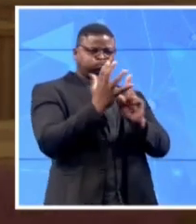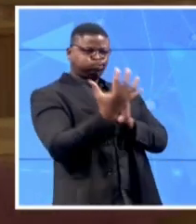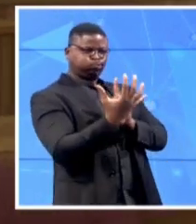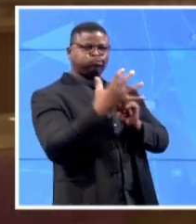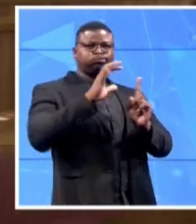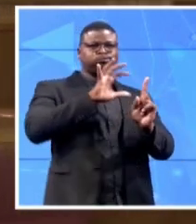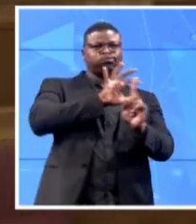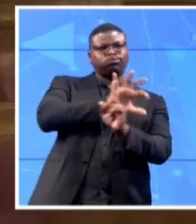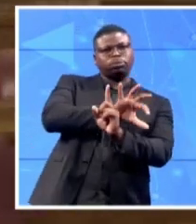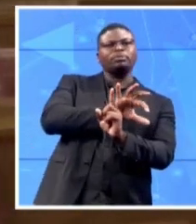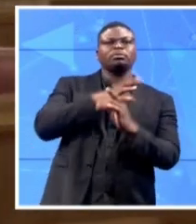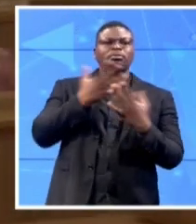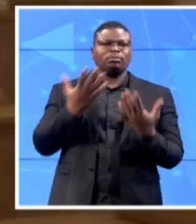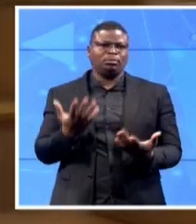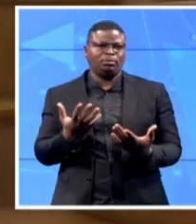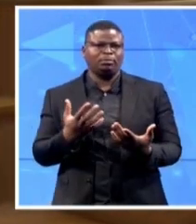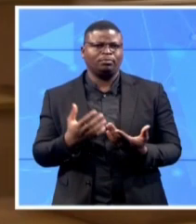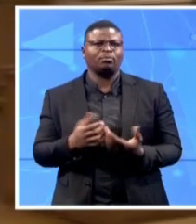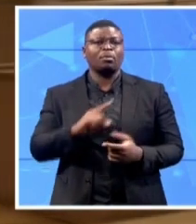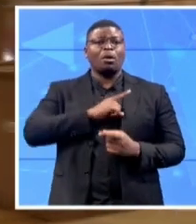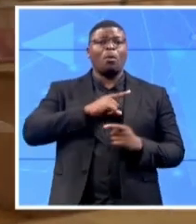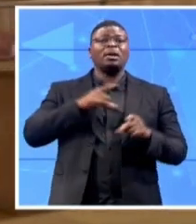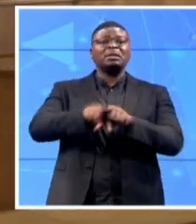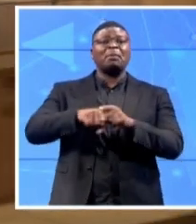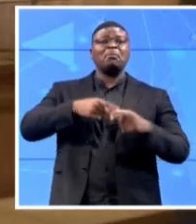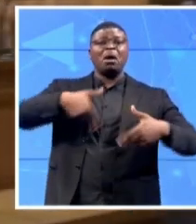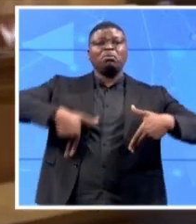heavily armed, police officers here in this